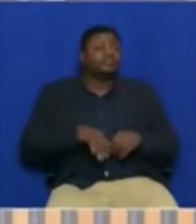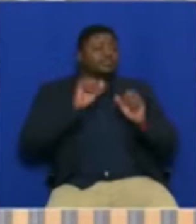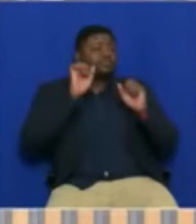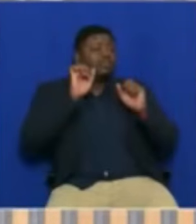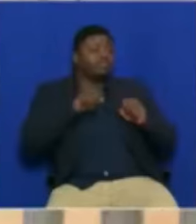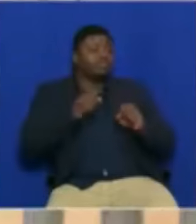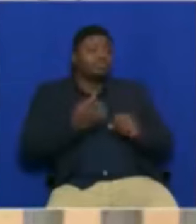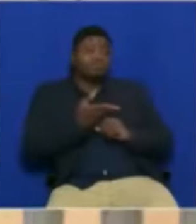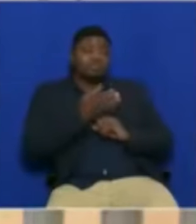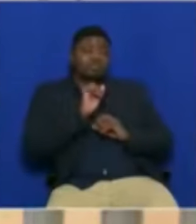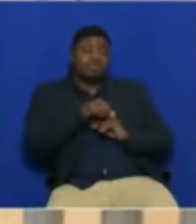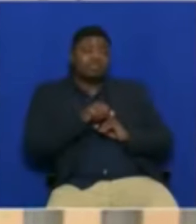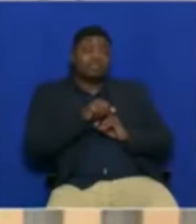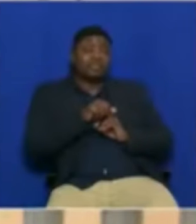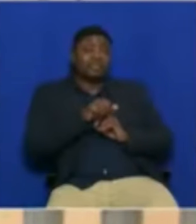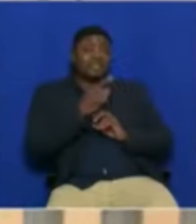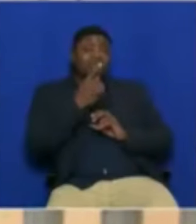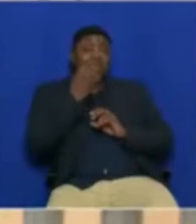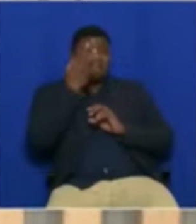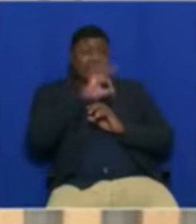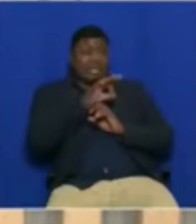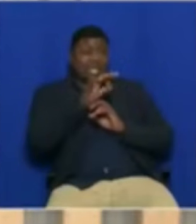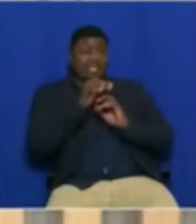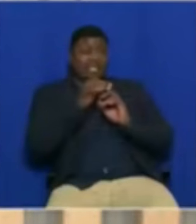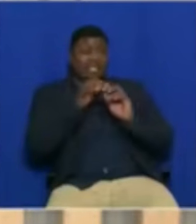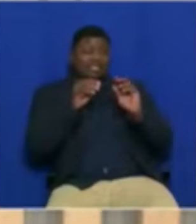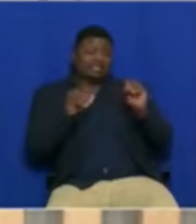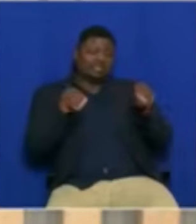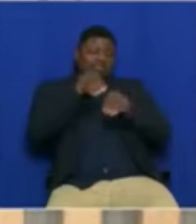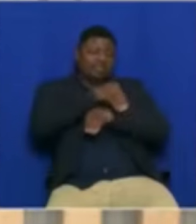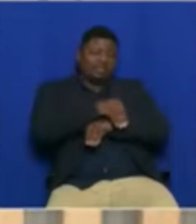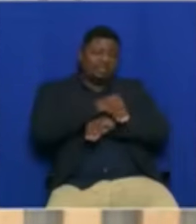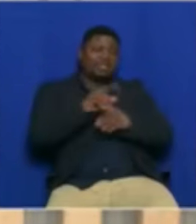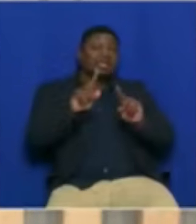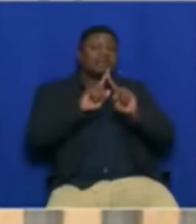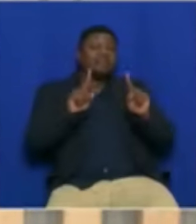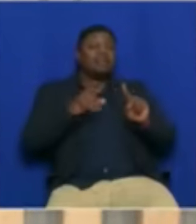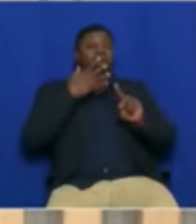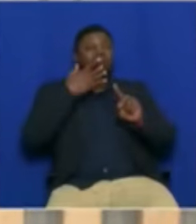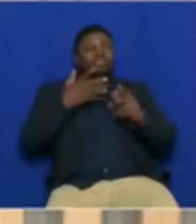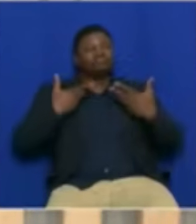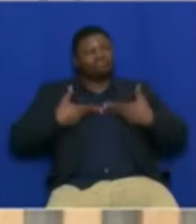there. Settle down just to make sure you have everything with you.